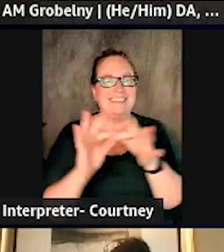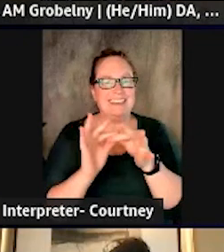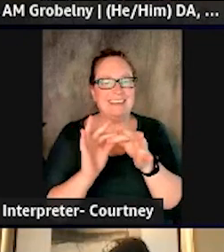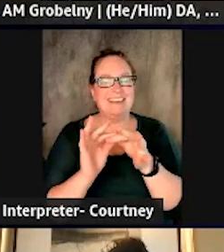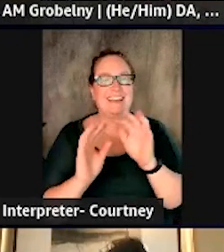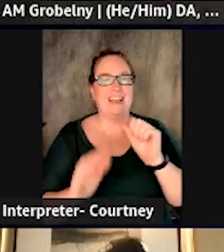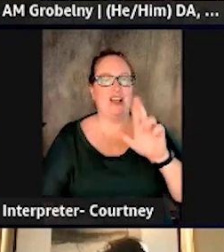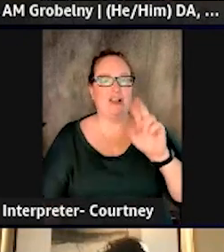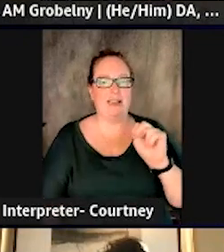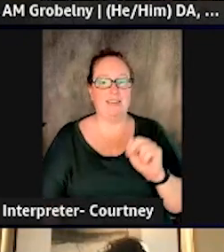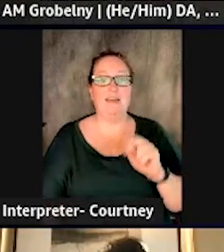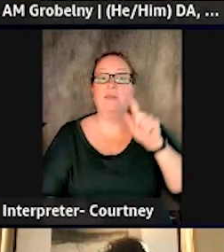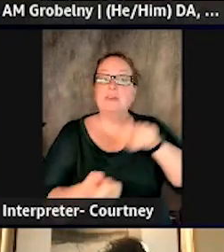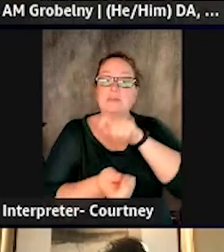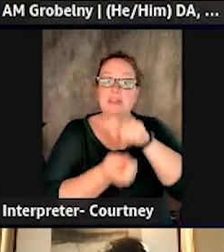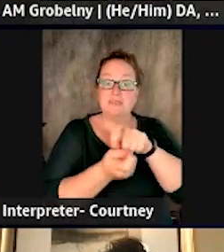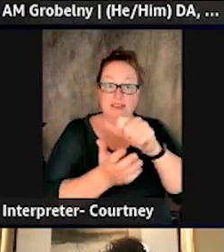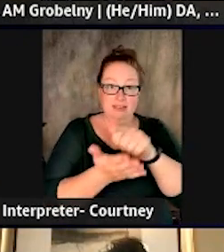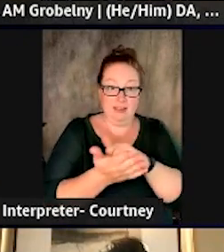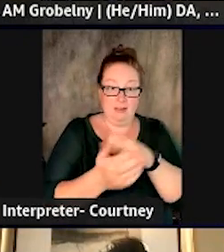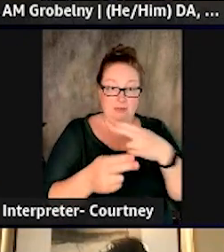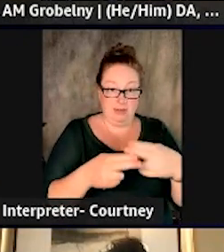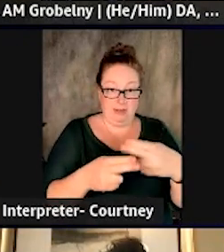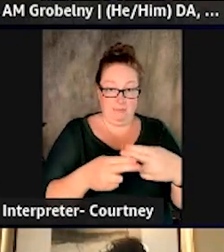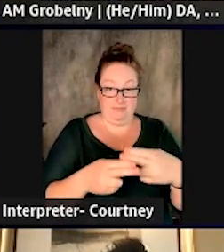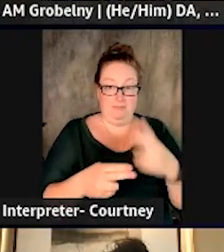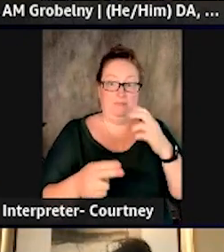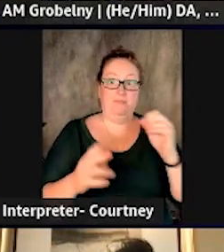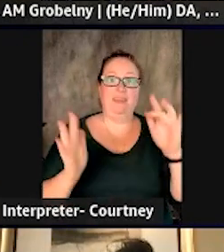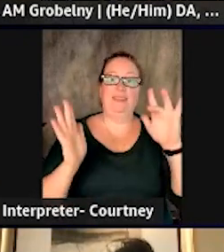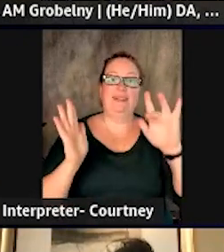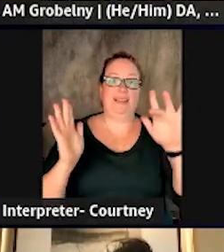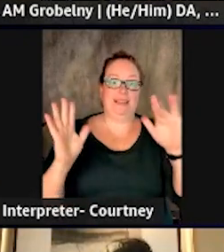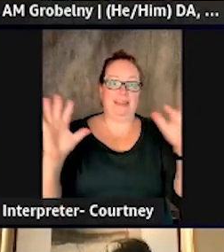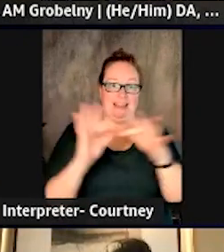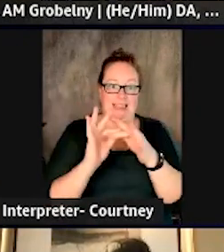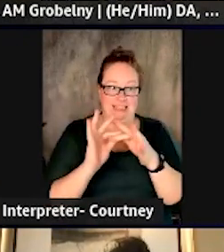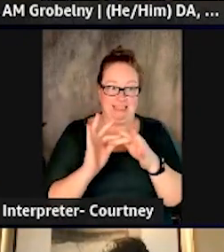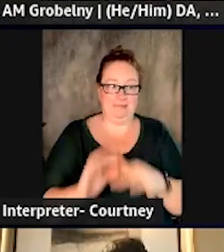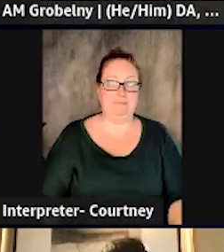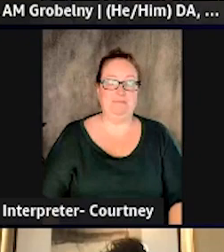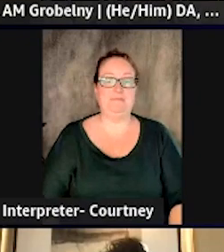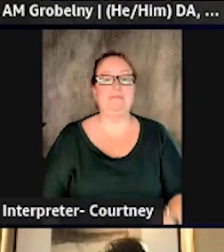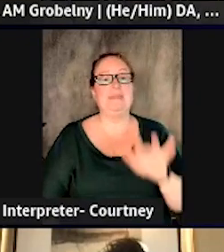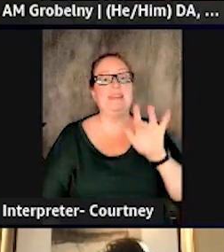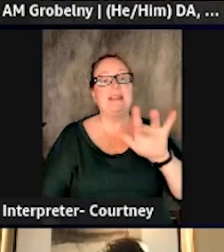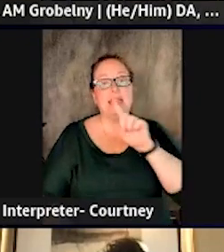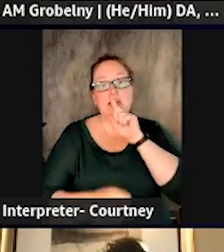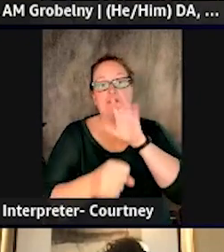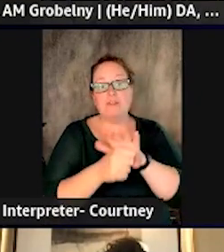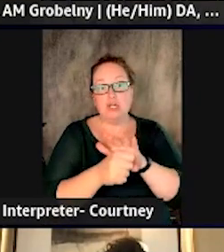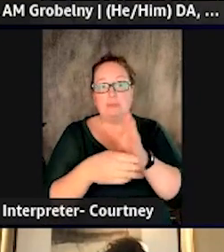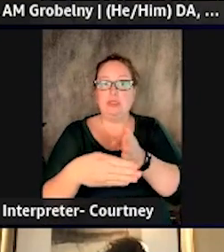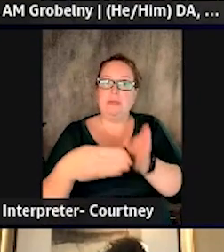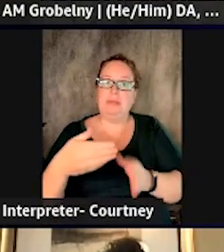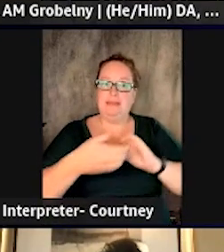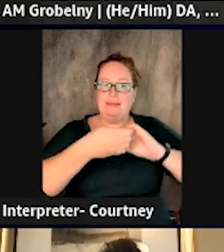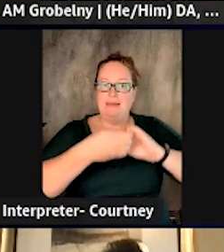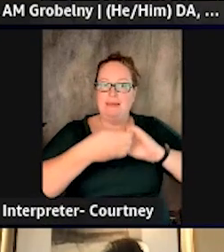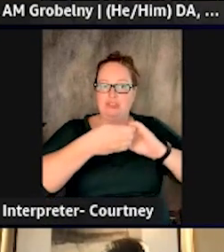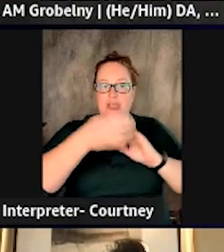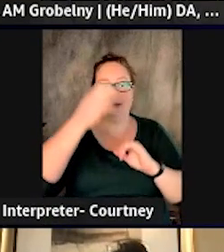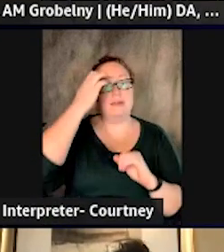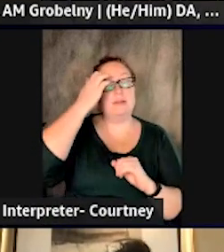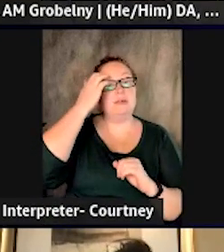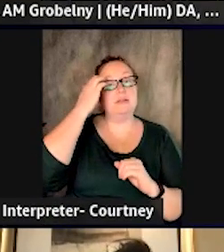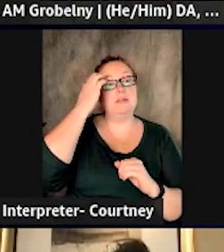the account name and click link. Type confirm to complete the handshake. So at this